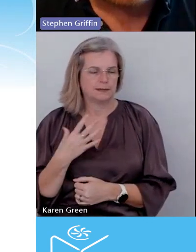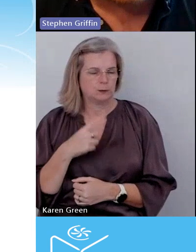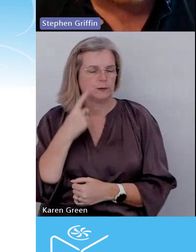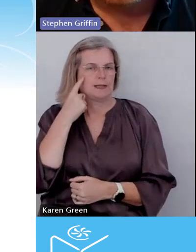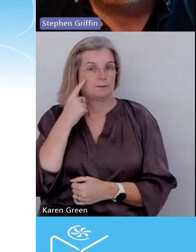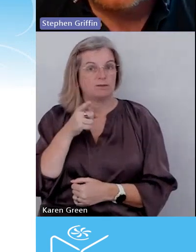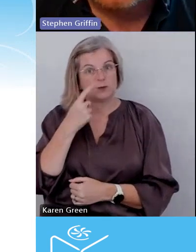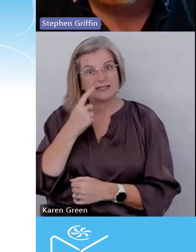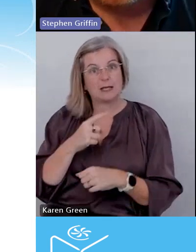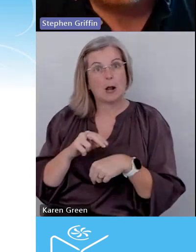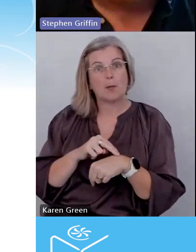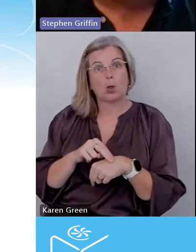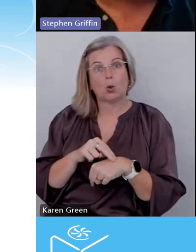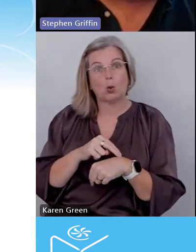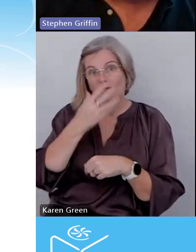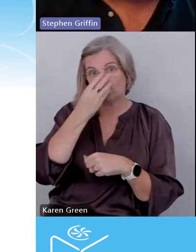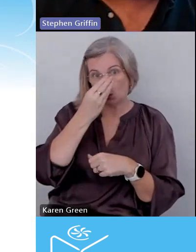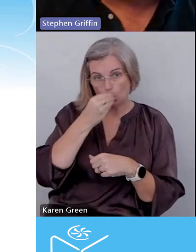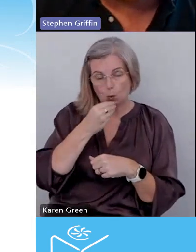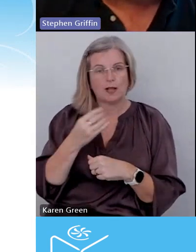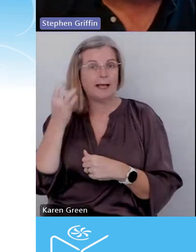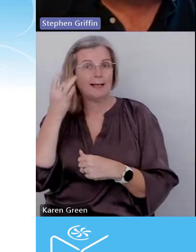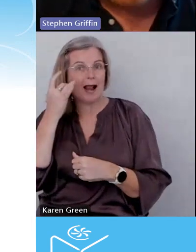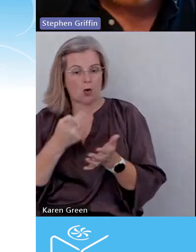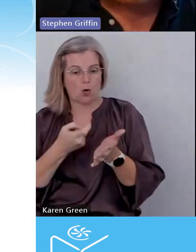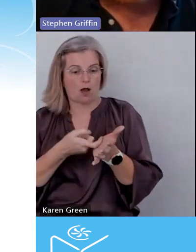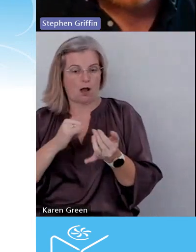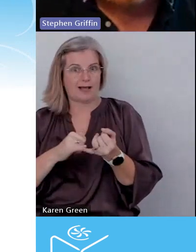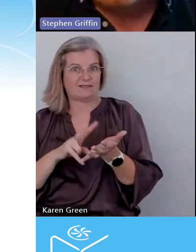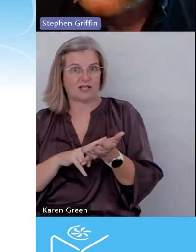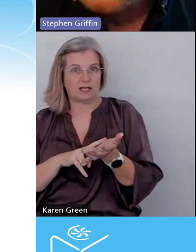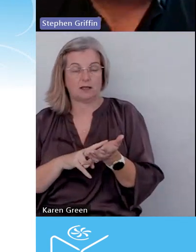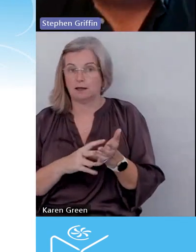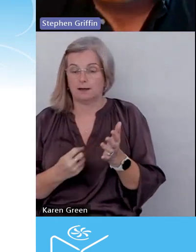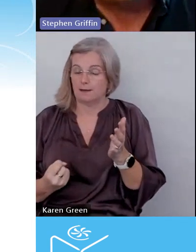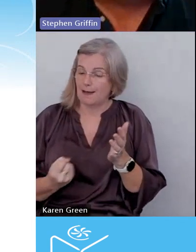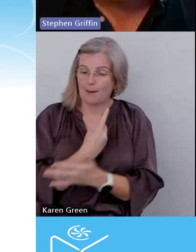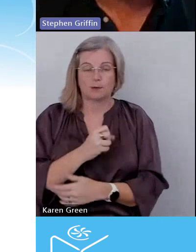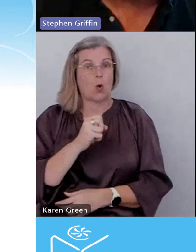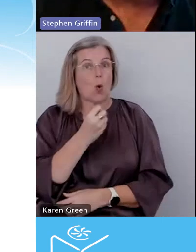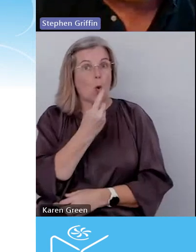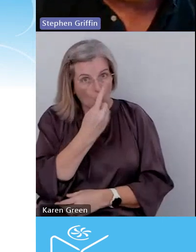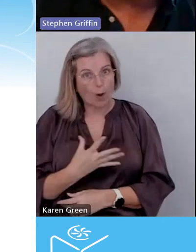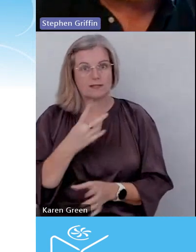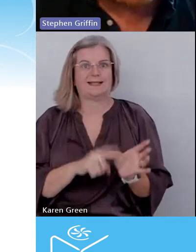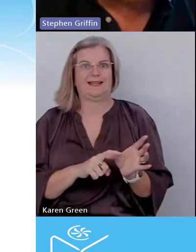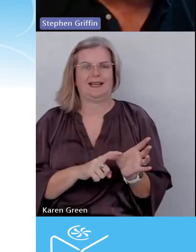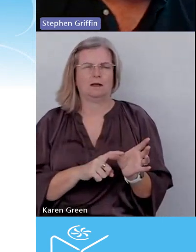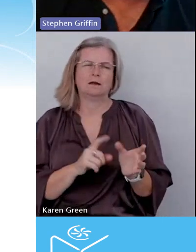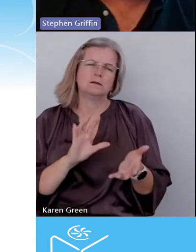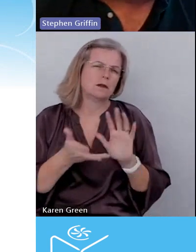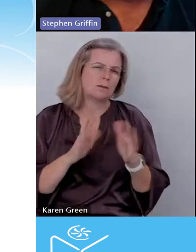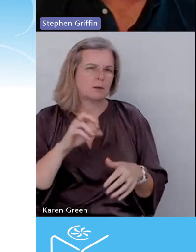blue, influenza and the yellow, RSV, happen literally once a year, sometimes twice, but usually once a year in